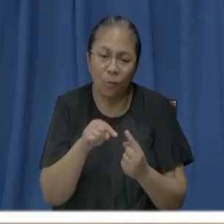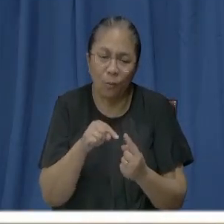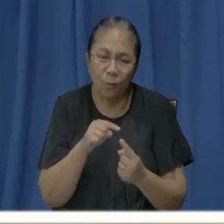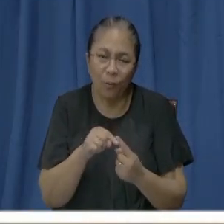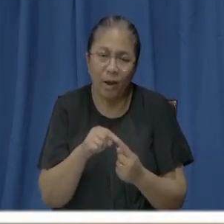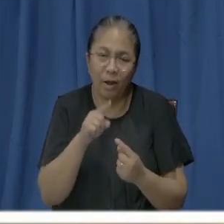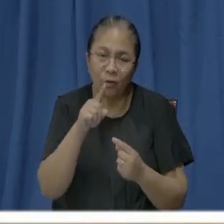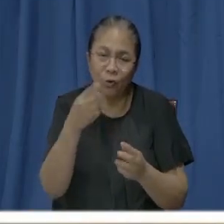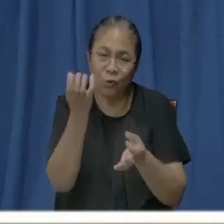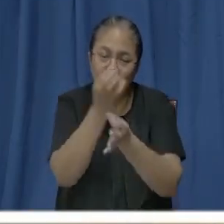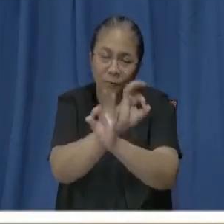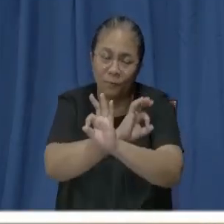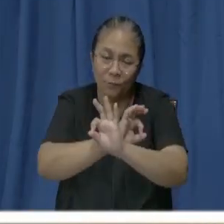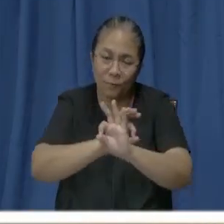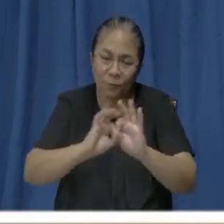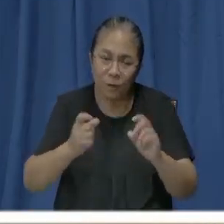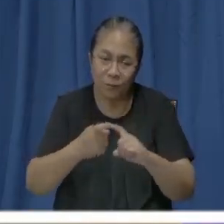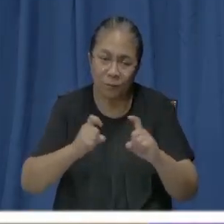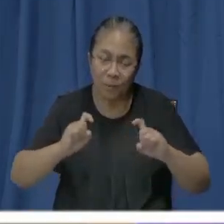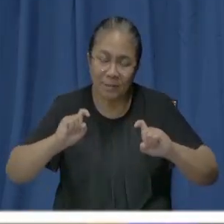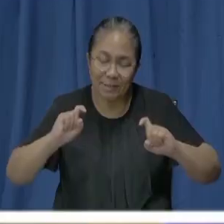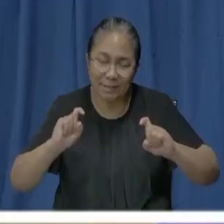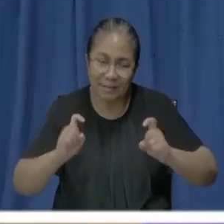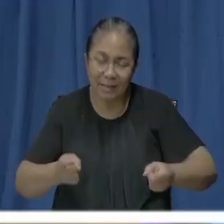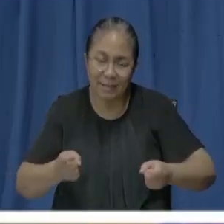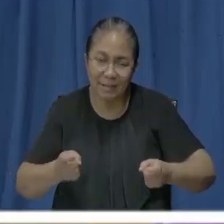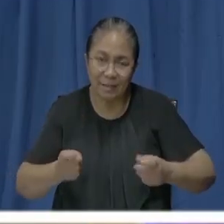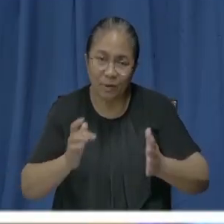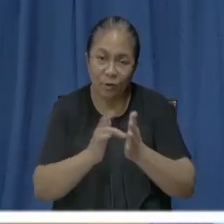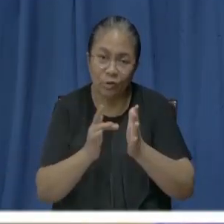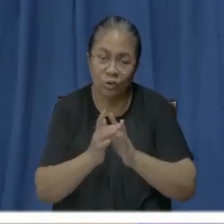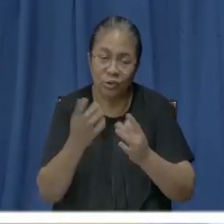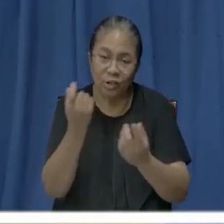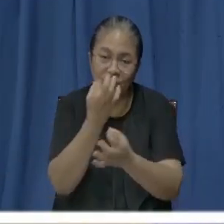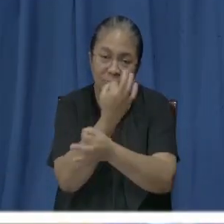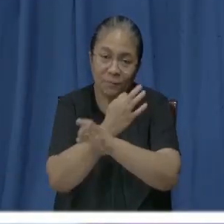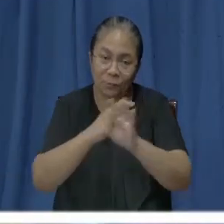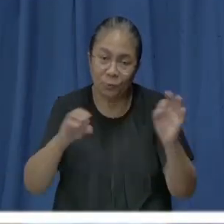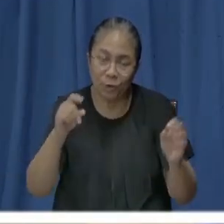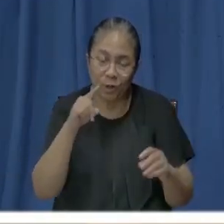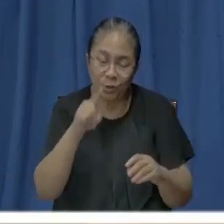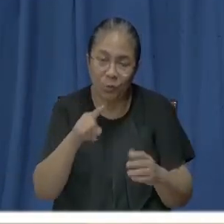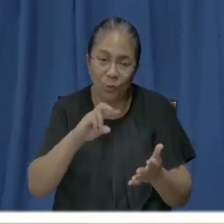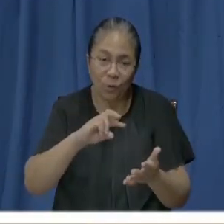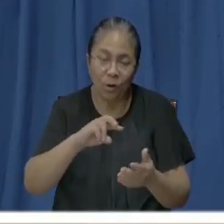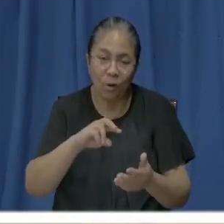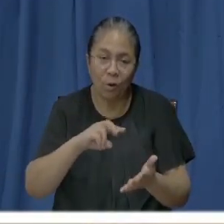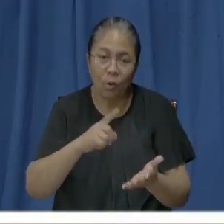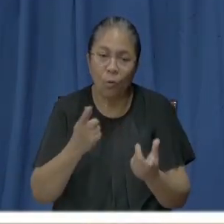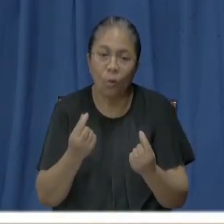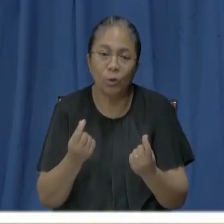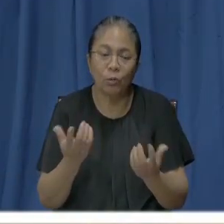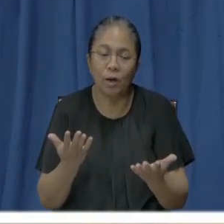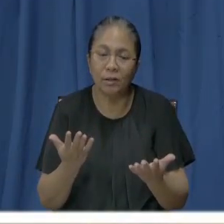your sins by Jesus Christ, there is no need to recall the past anymore.